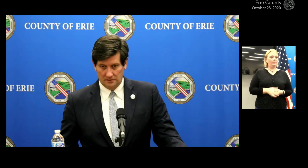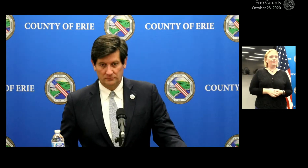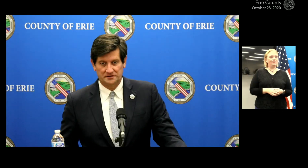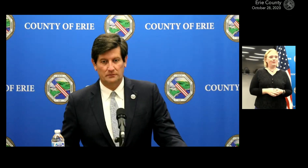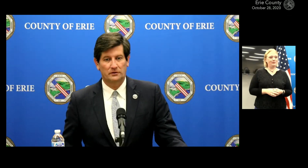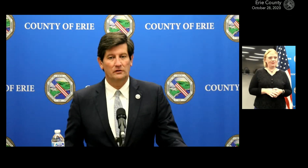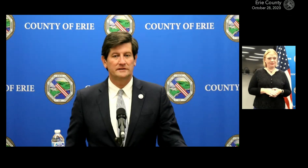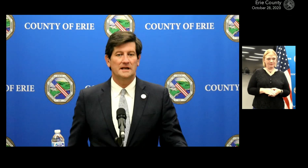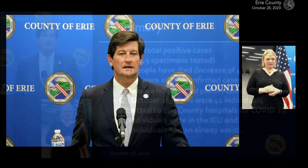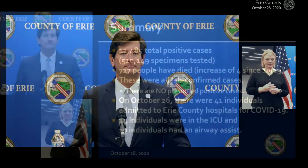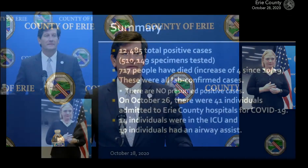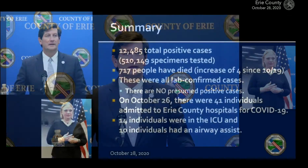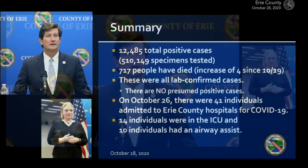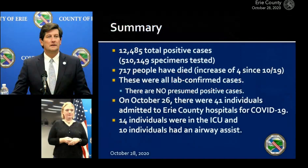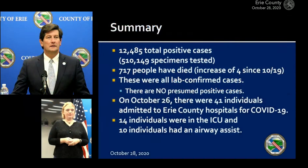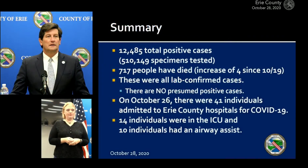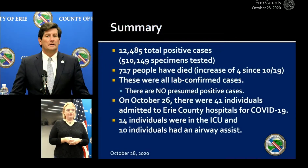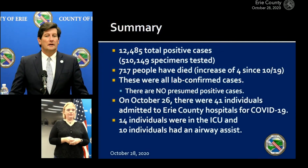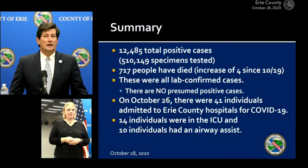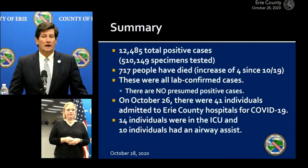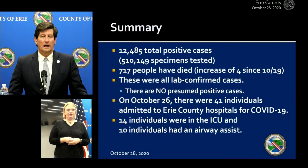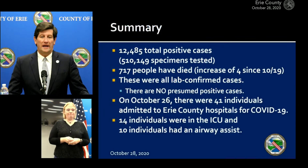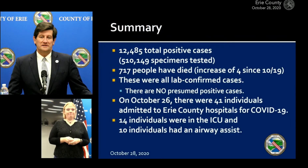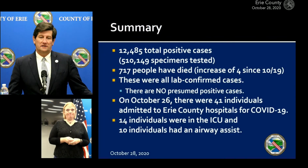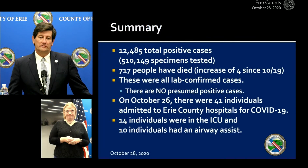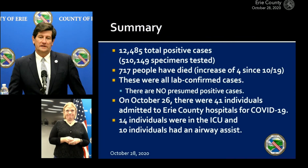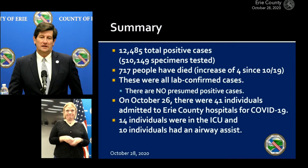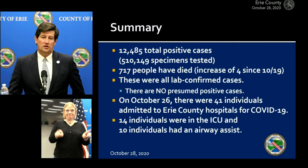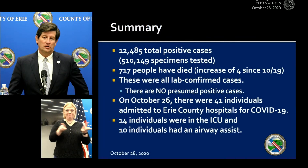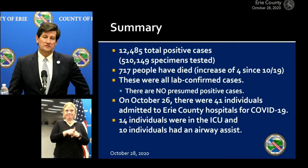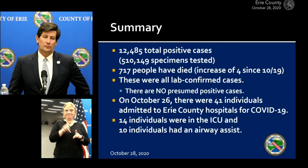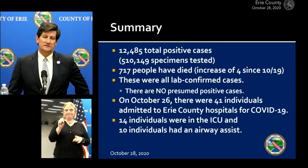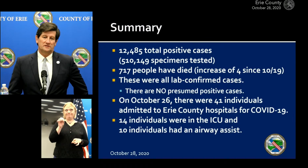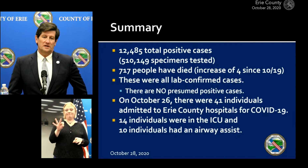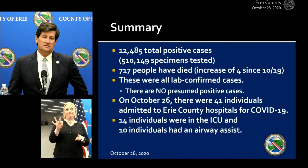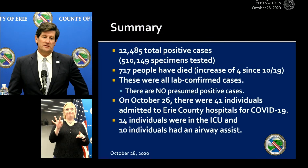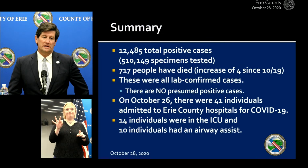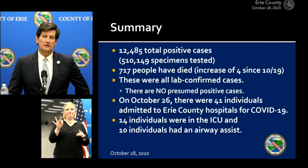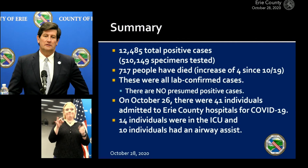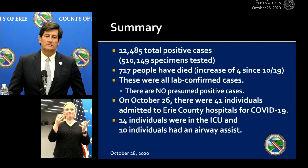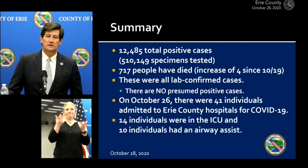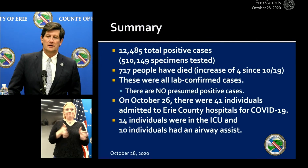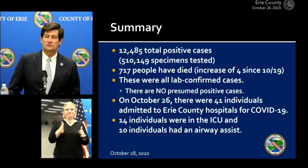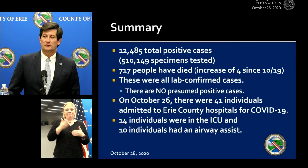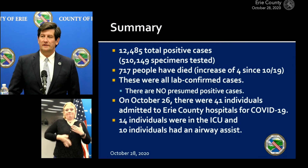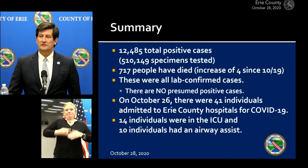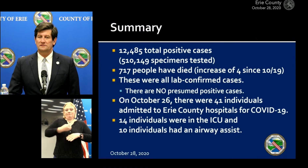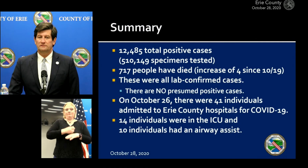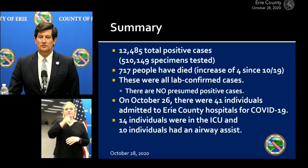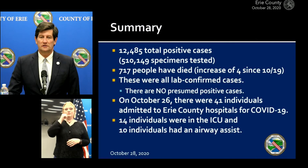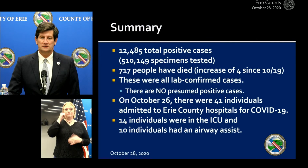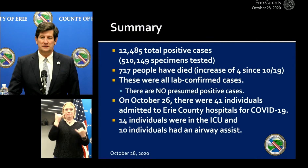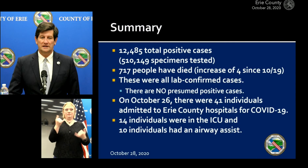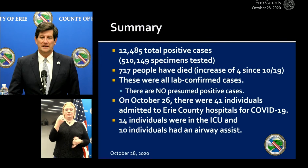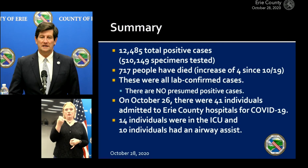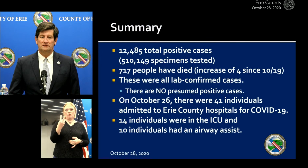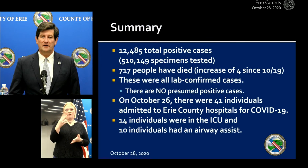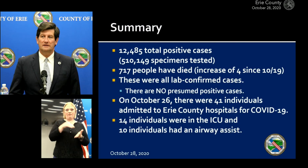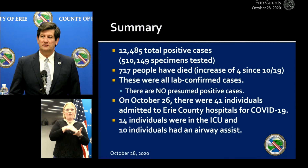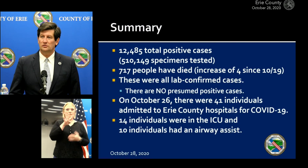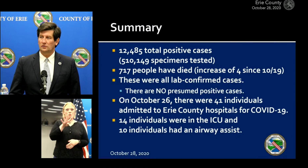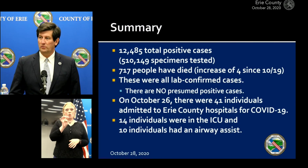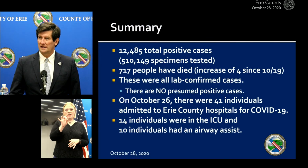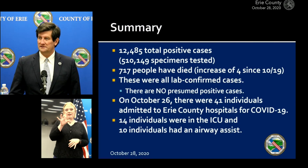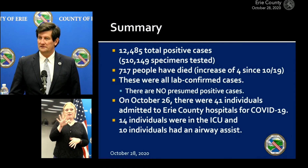And we'll start with COVID data. As of the close of business yesterday, there were now